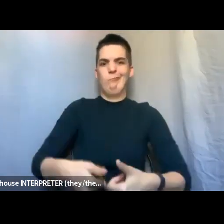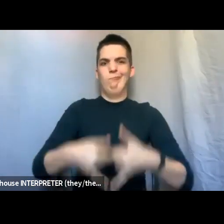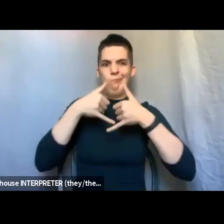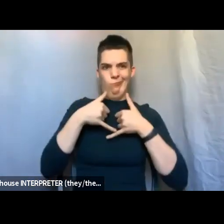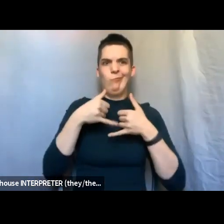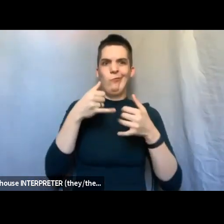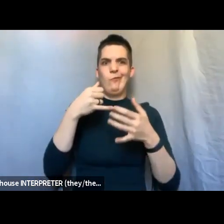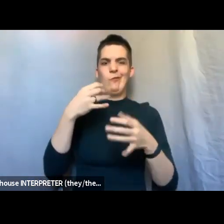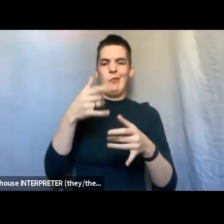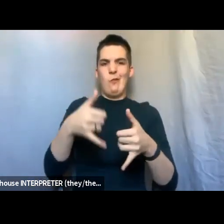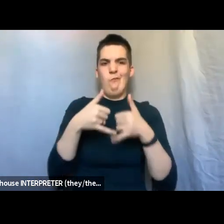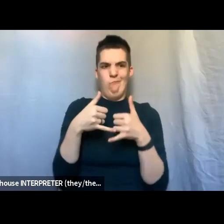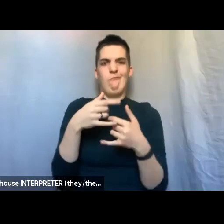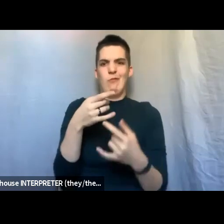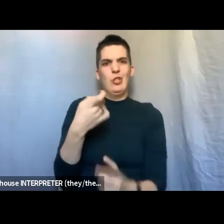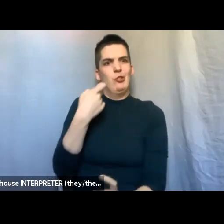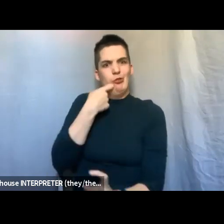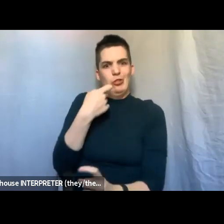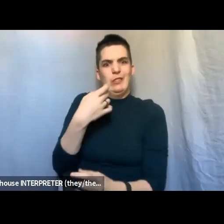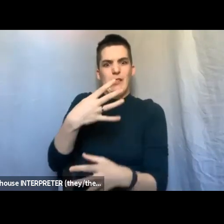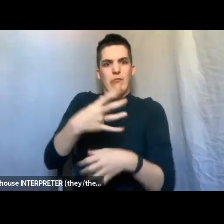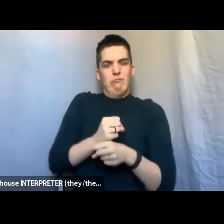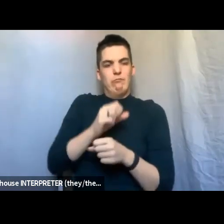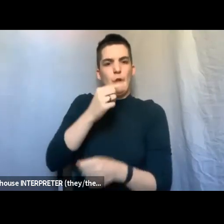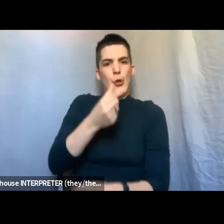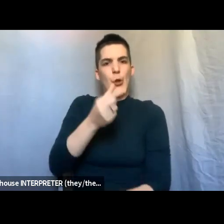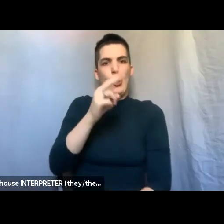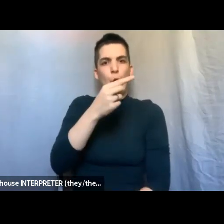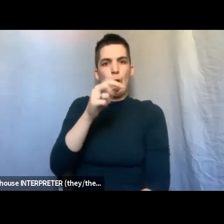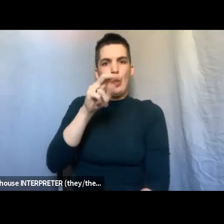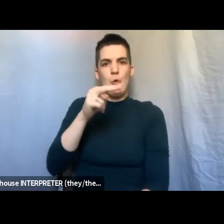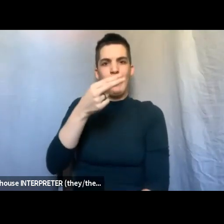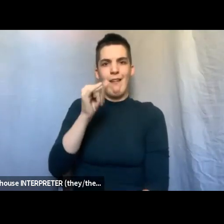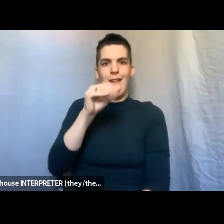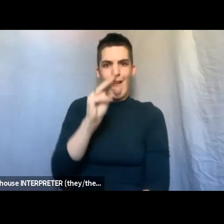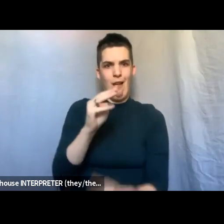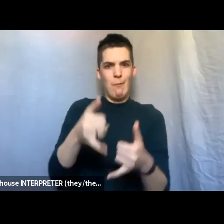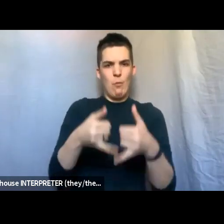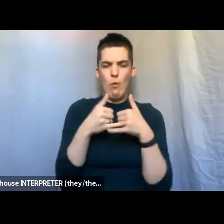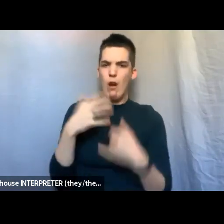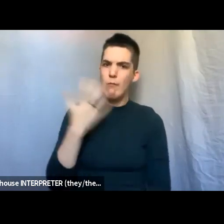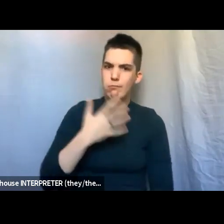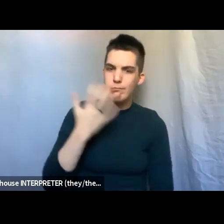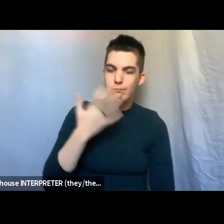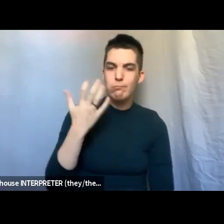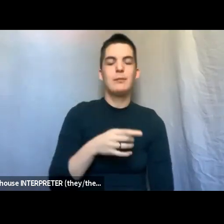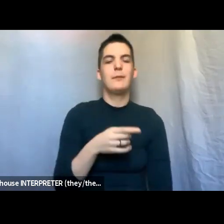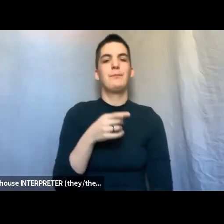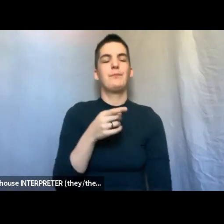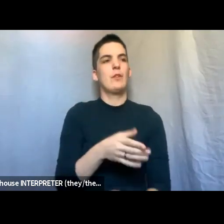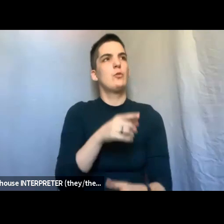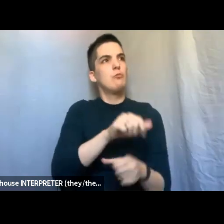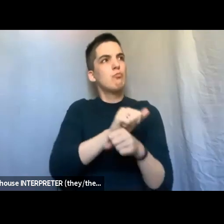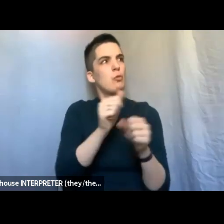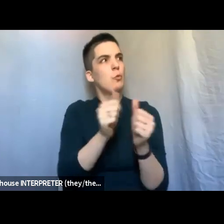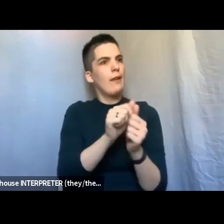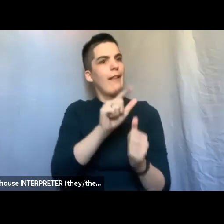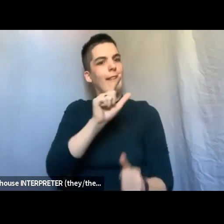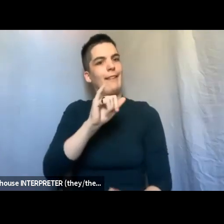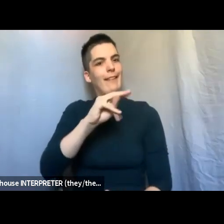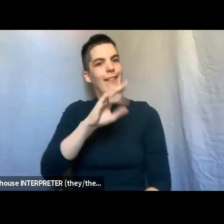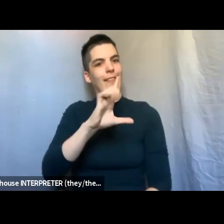Guggenheim Award and are very, very appreciative to have her here with us to talk about the Director's Lab, Lincoln Center, and moving